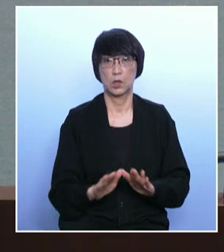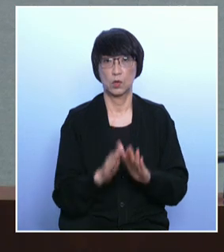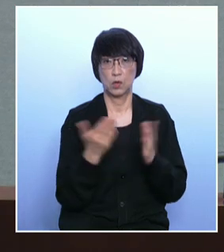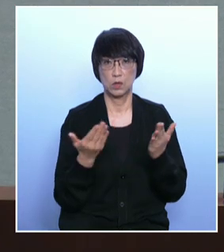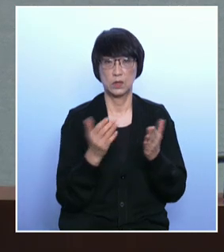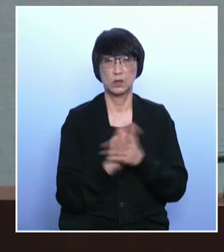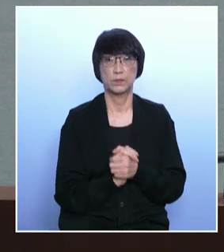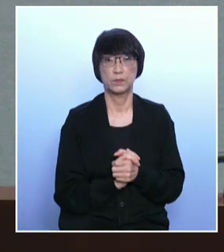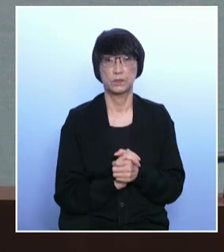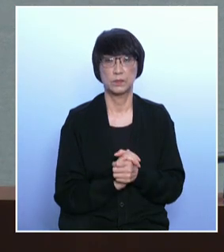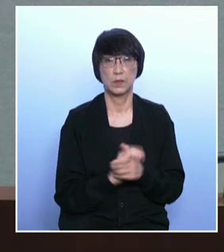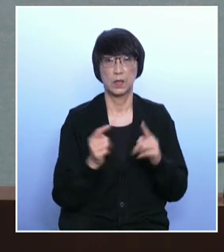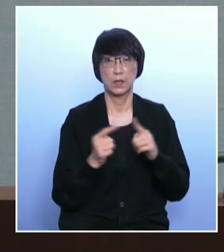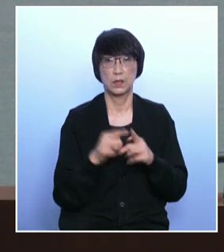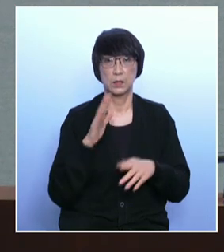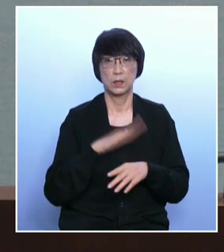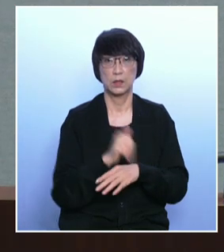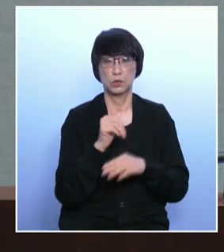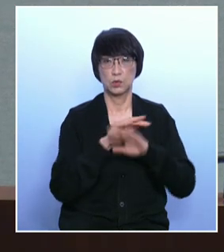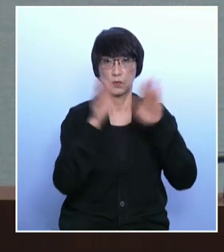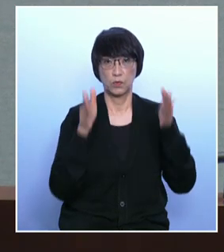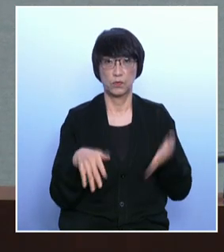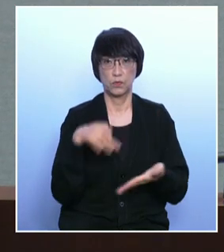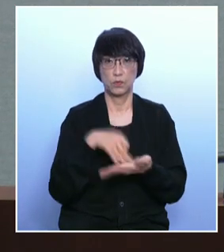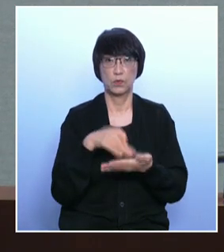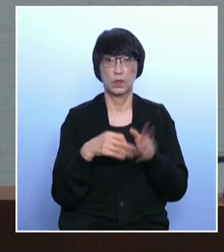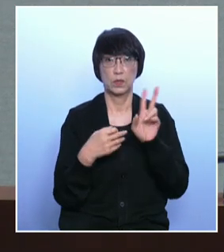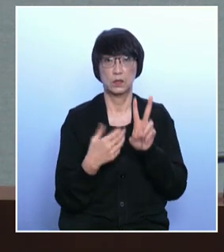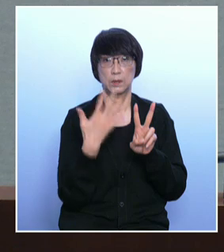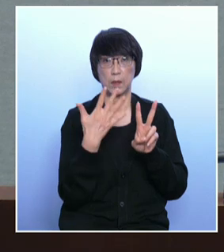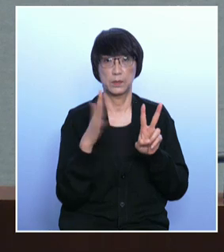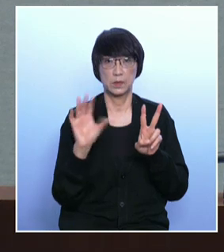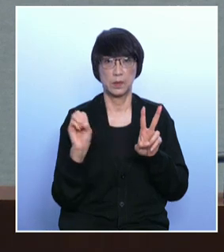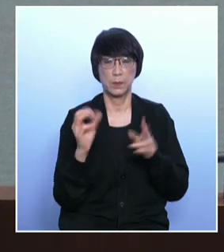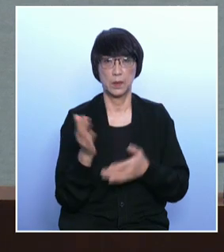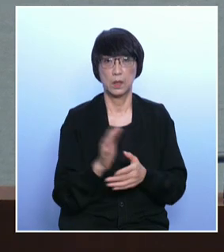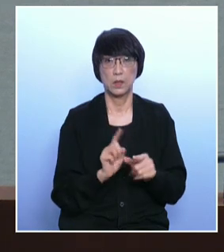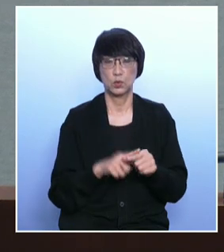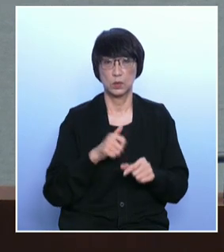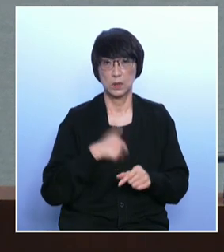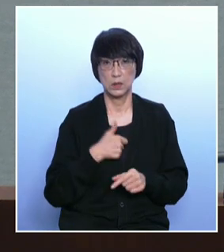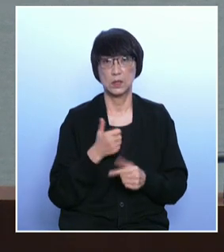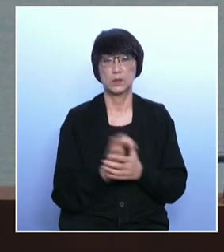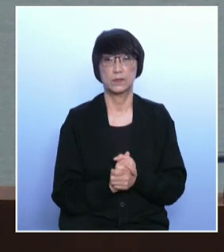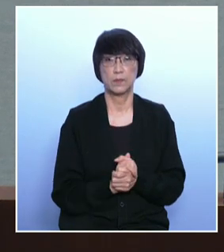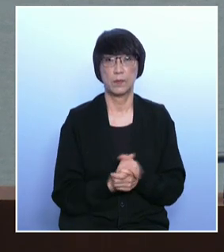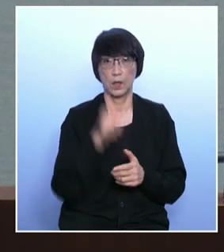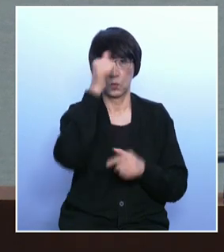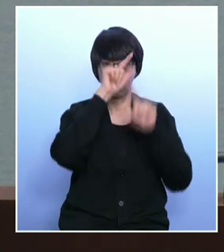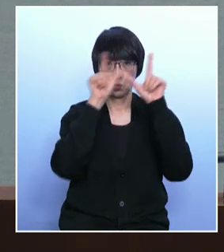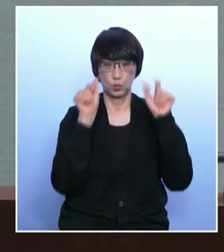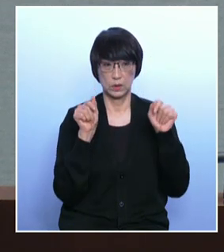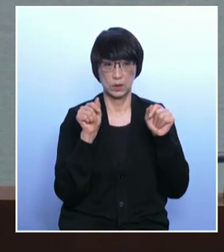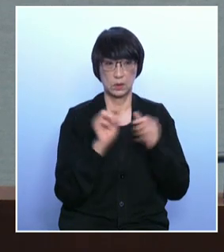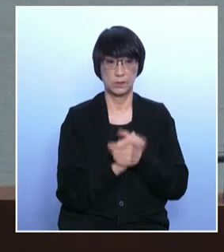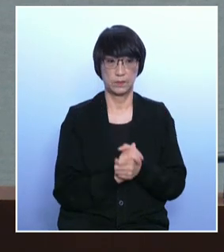be affordable. Regarding work on the talent pool, we have recruited a total of 250, most of whom